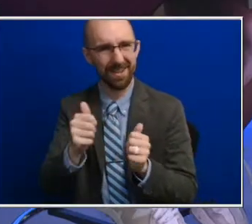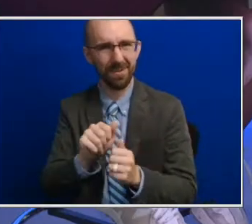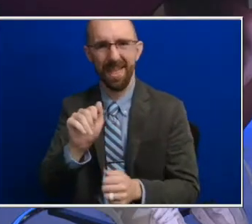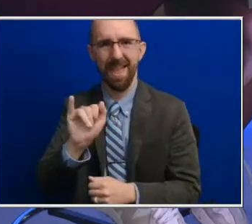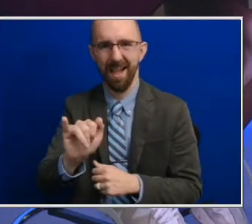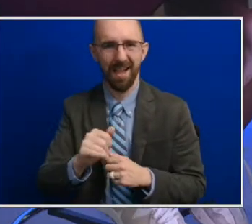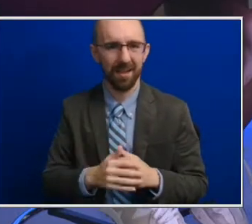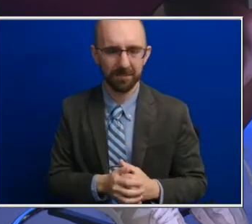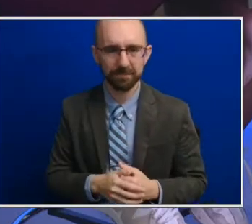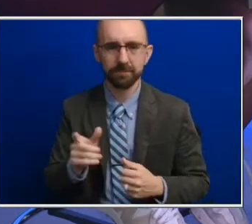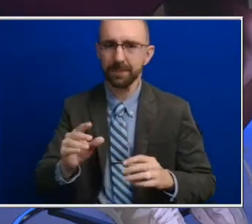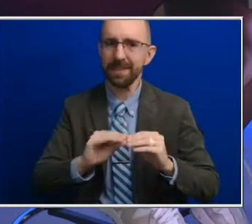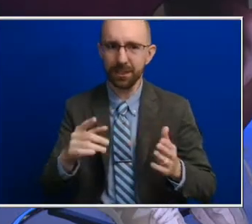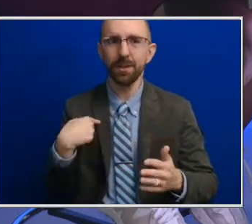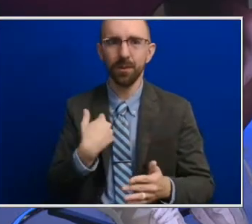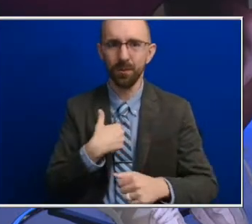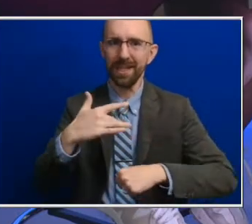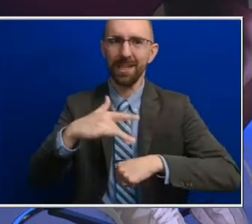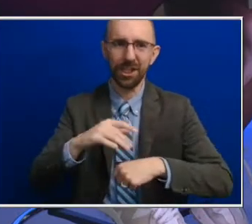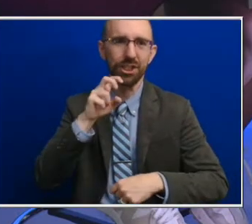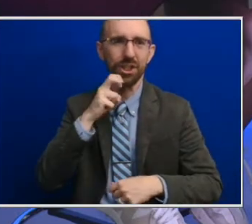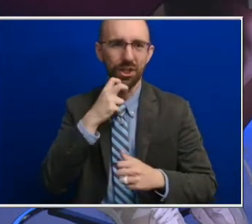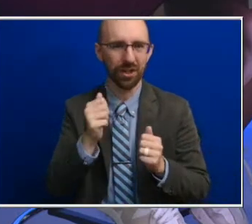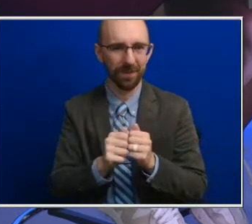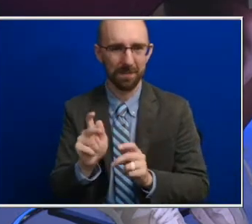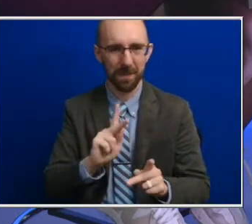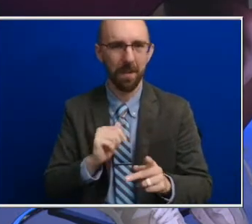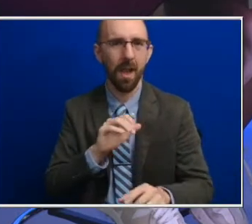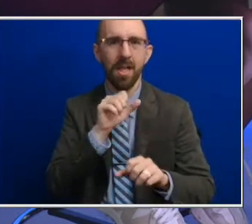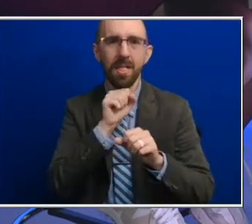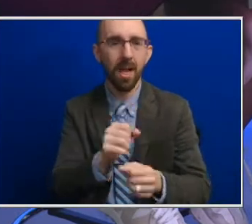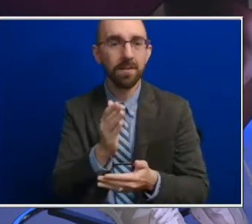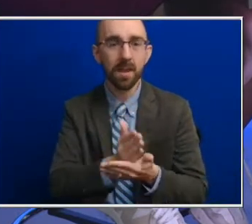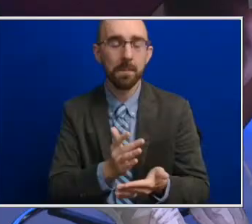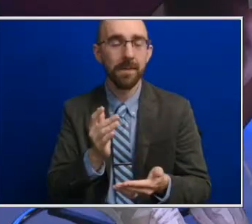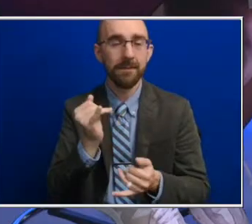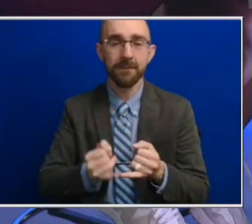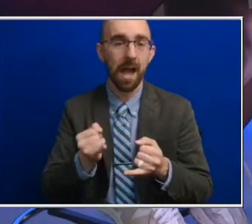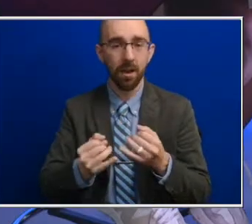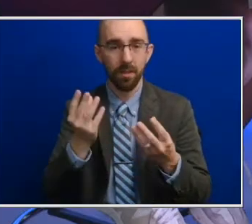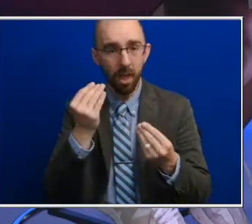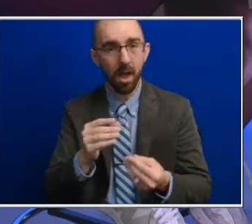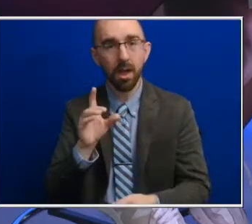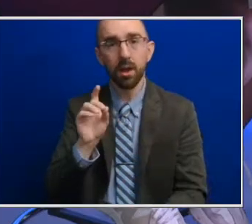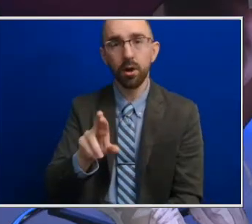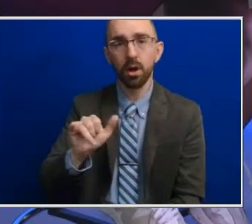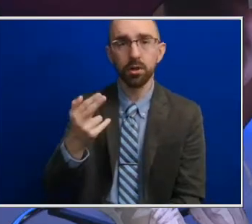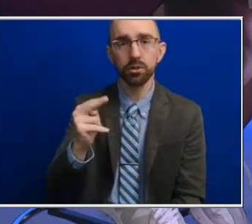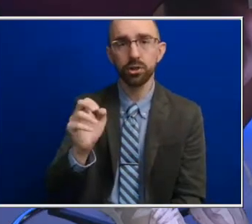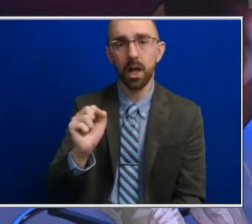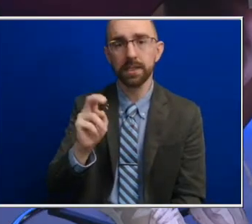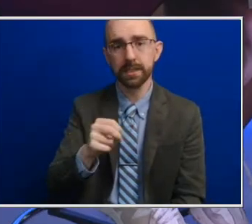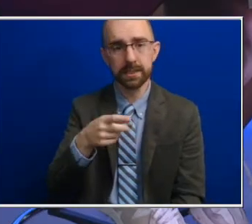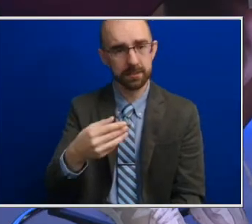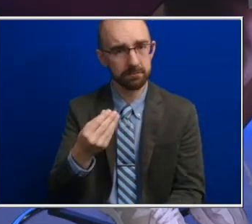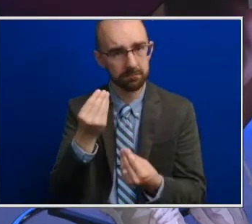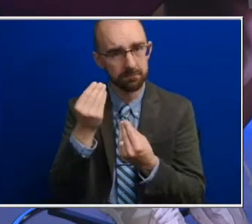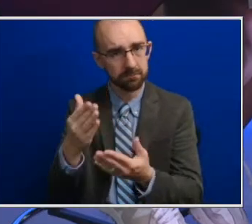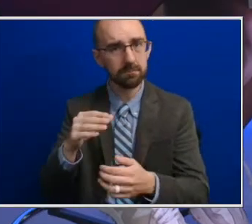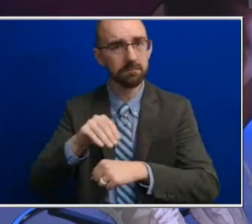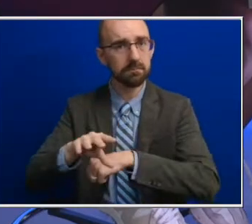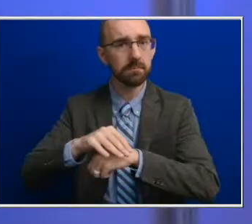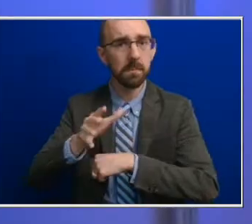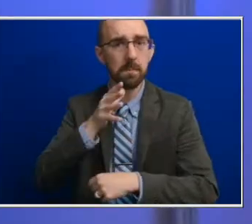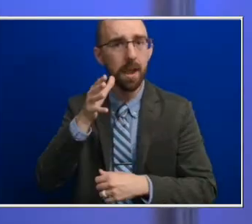we hit a nerve with so many people, I'd love some final thoughts from our guest. Dr. Johnson, what would you tell parents to do today? Have